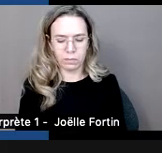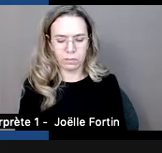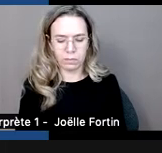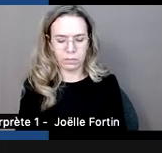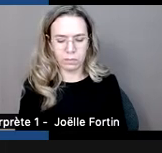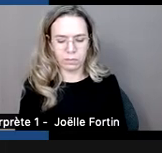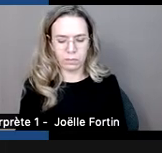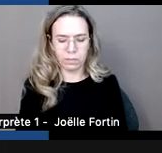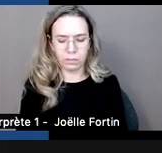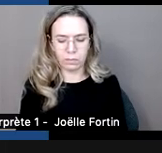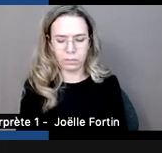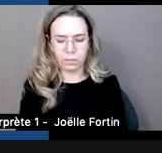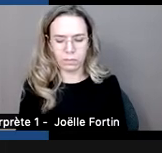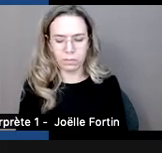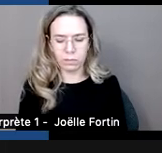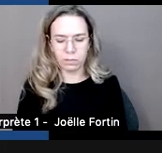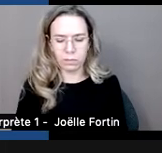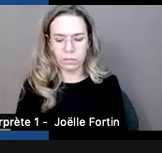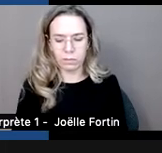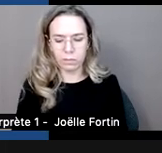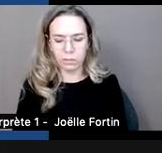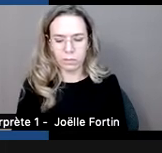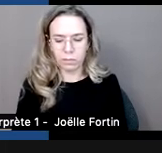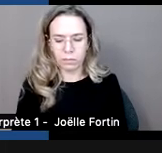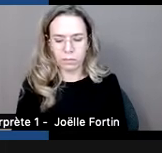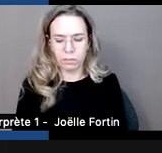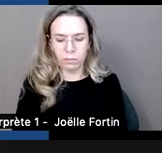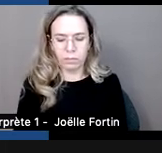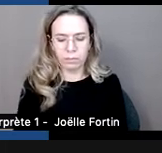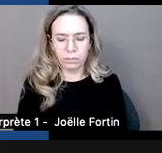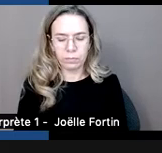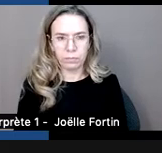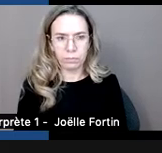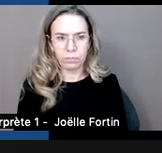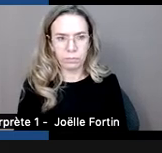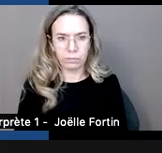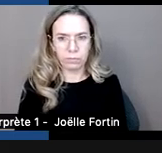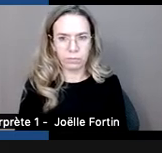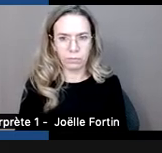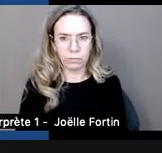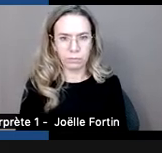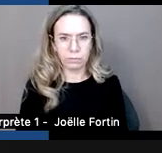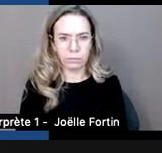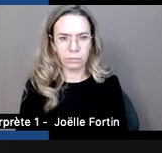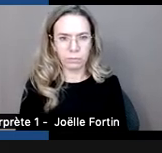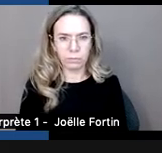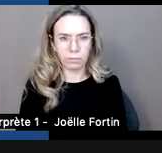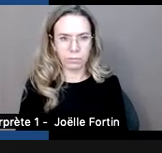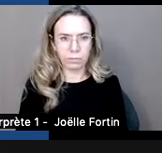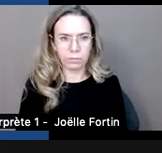argument. Why is this happening? Because they have dementia. How do we know they have